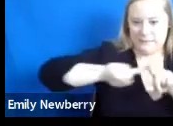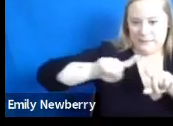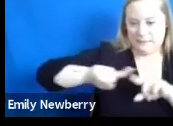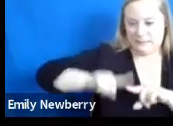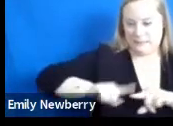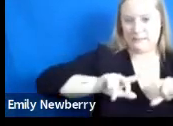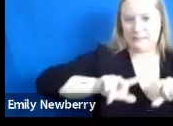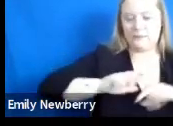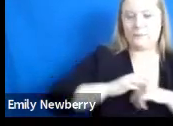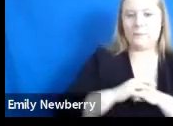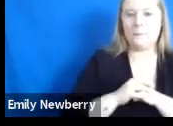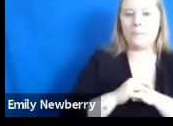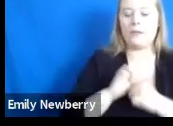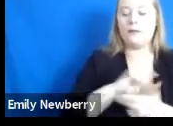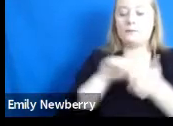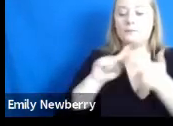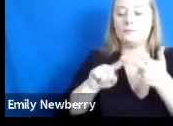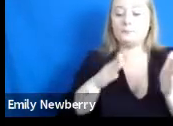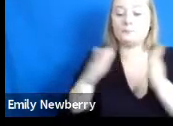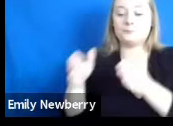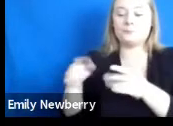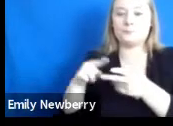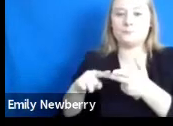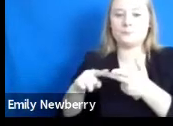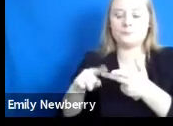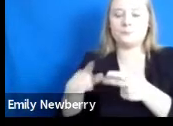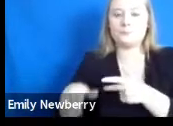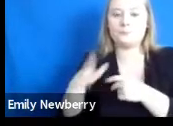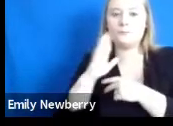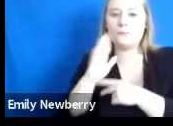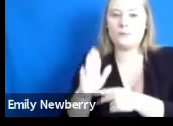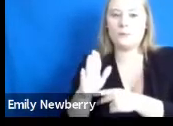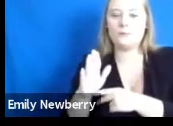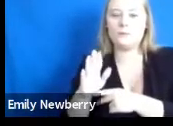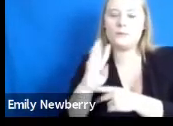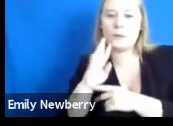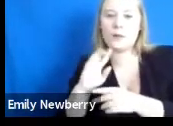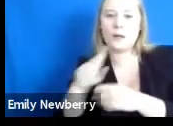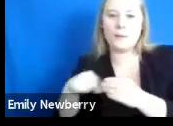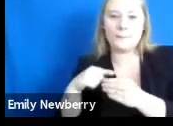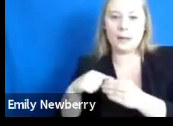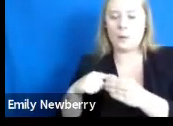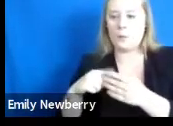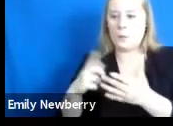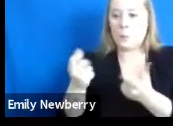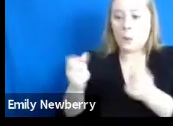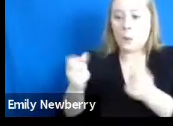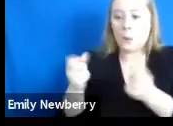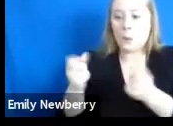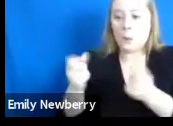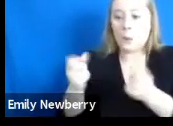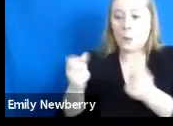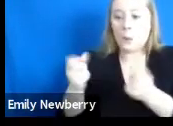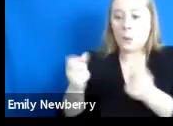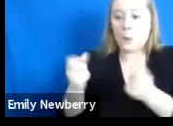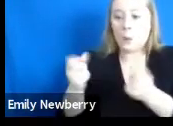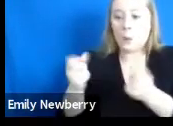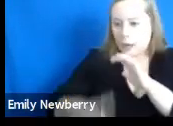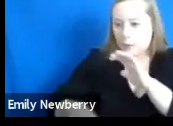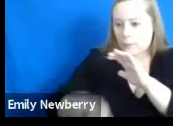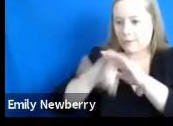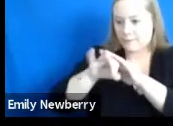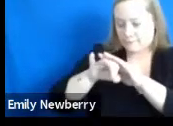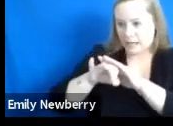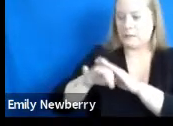third objective, I'll be talking about, the spatial analysis, what we did, and how we found the hotspots of